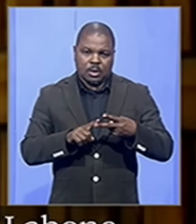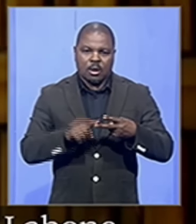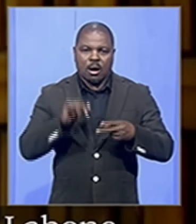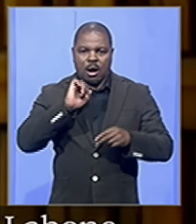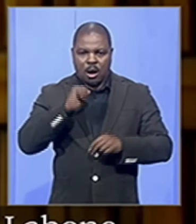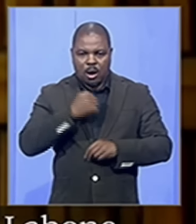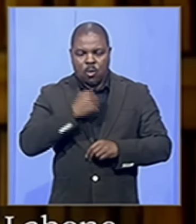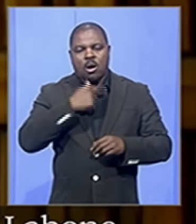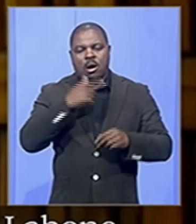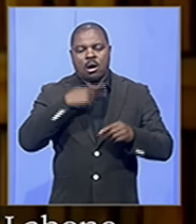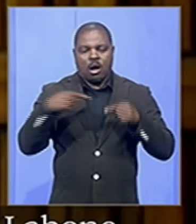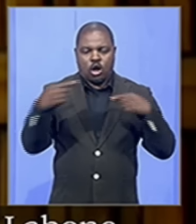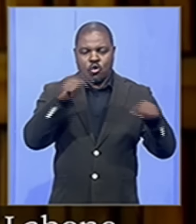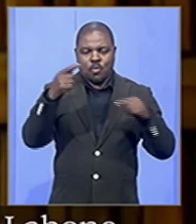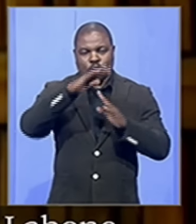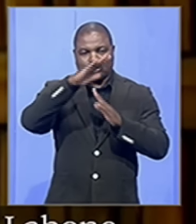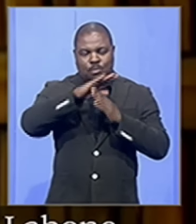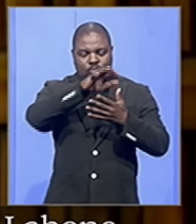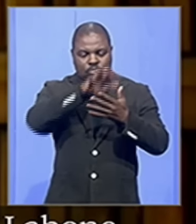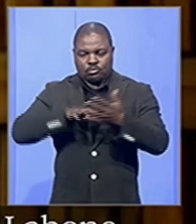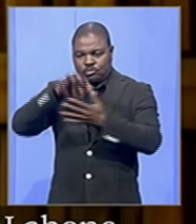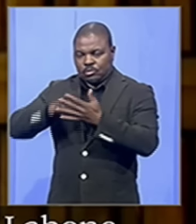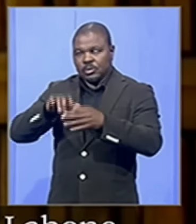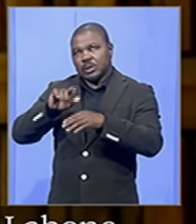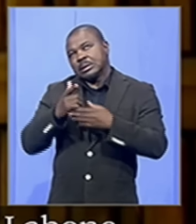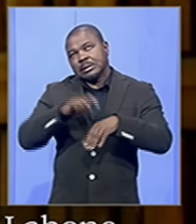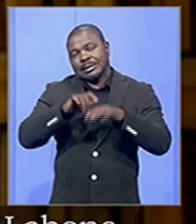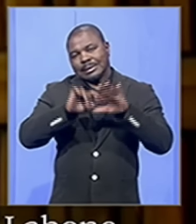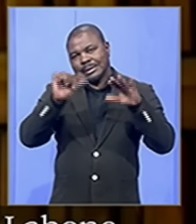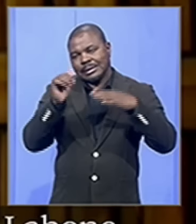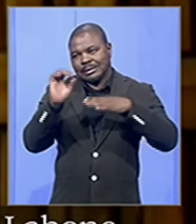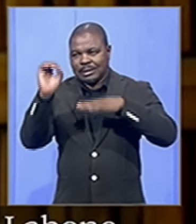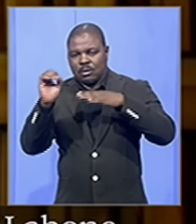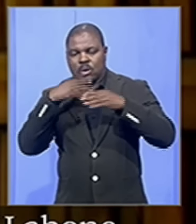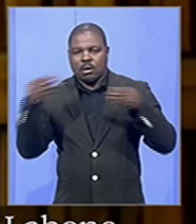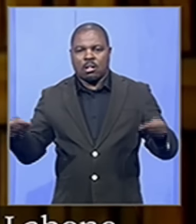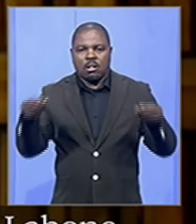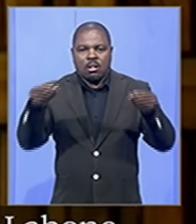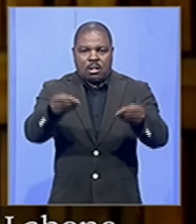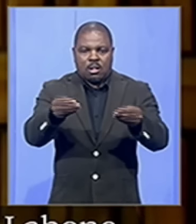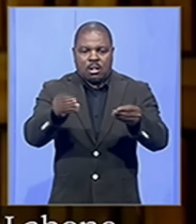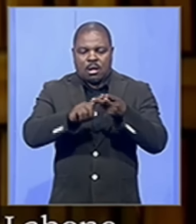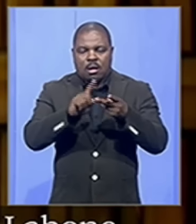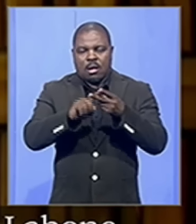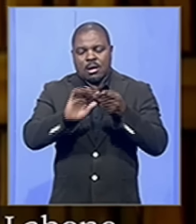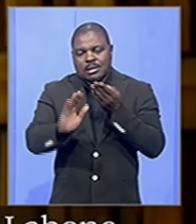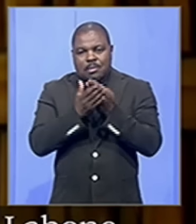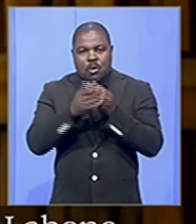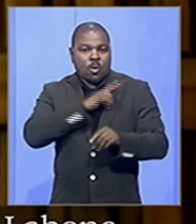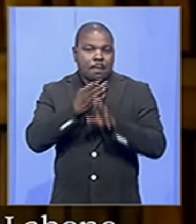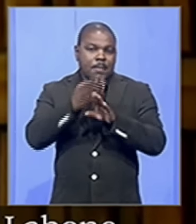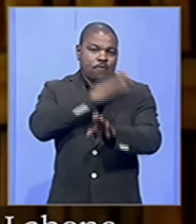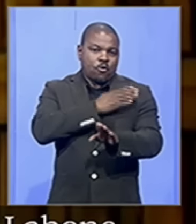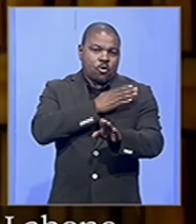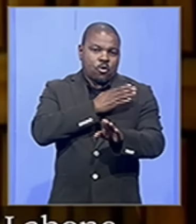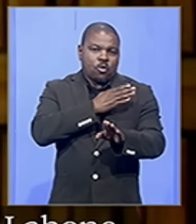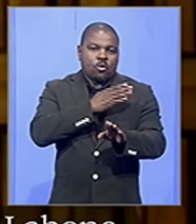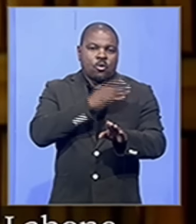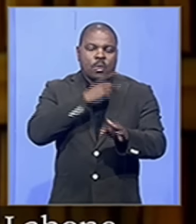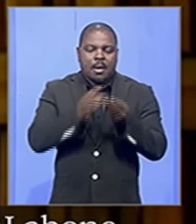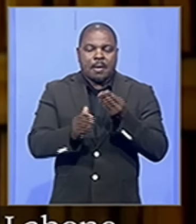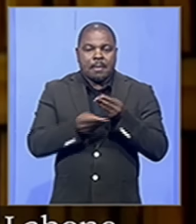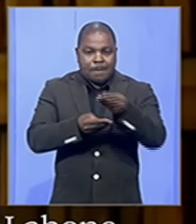argument, if any, by 6 p.m. In our case, it would be supplementary heads because we filed on the basis of the